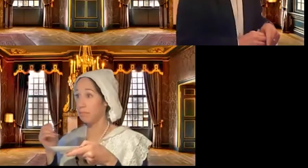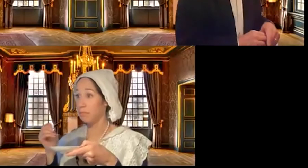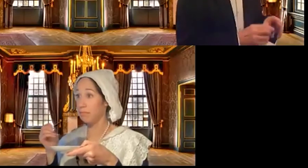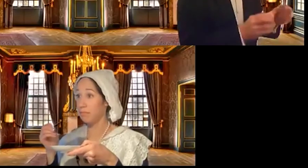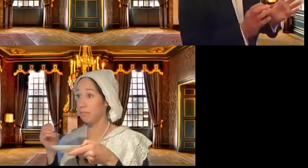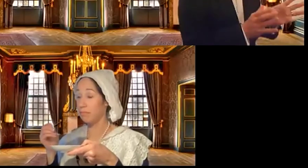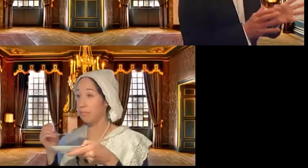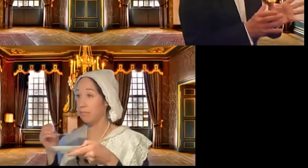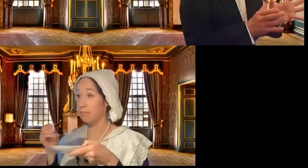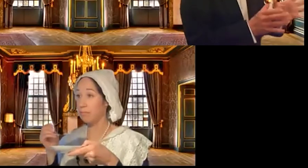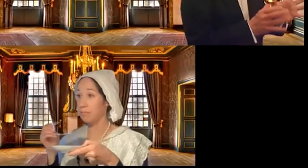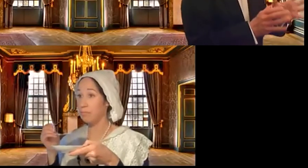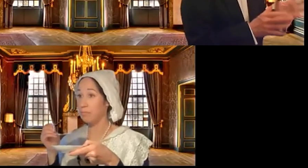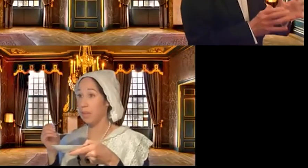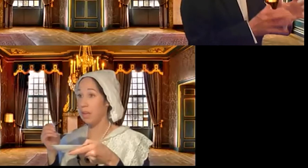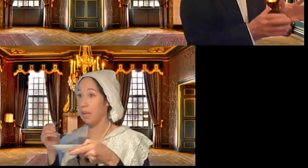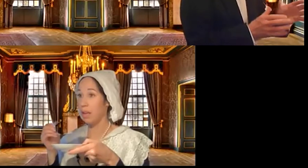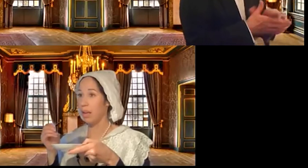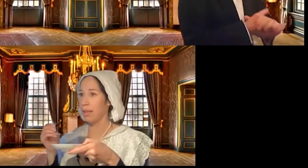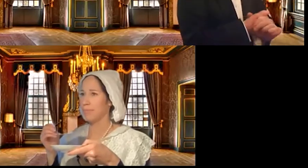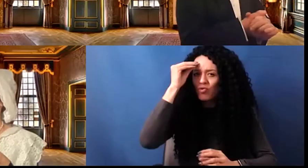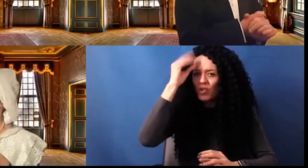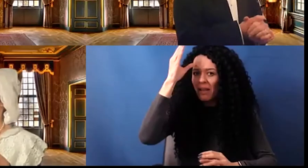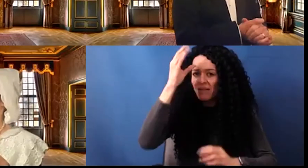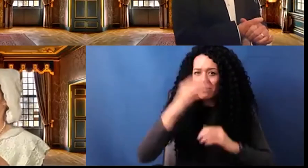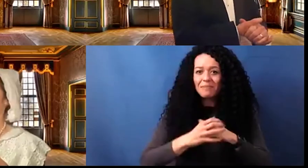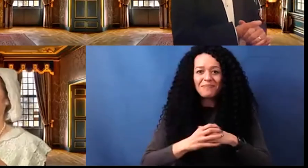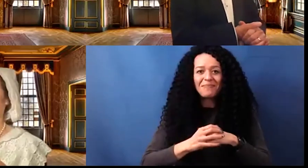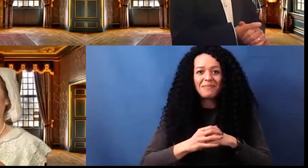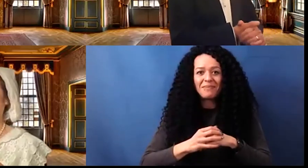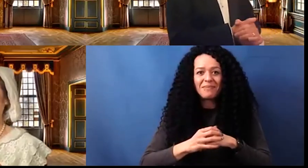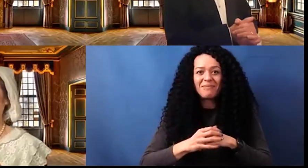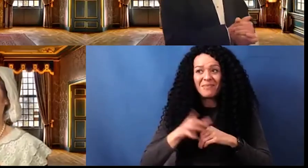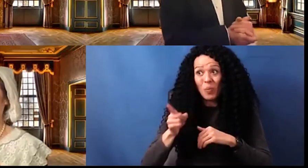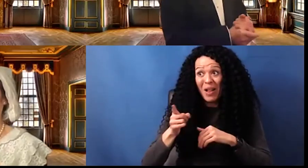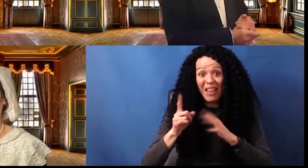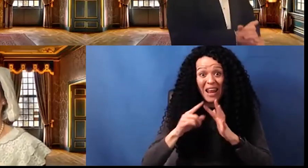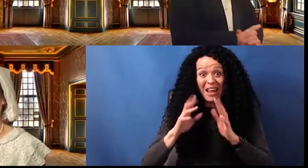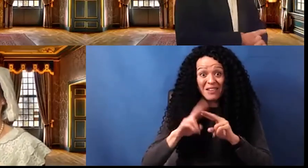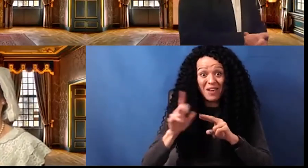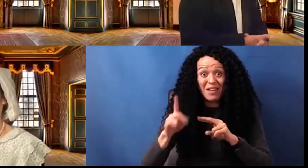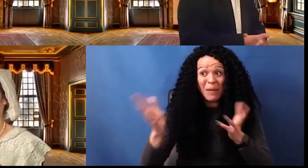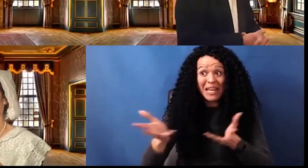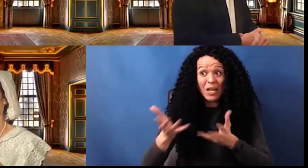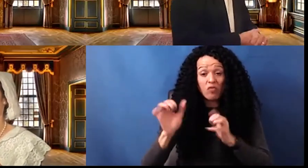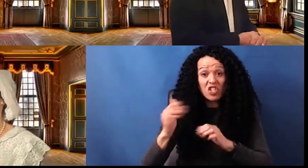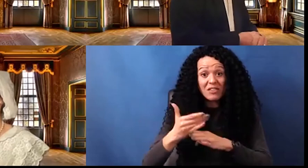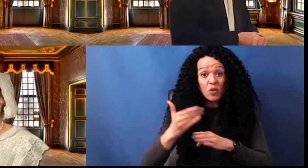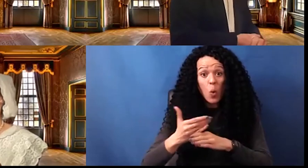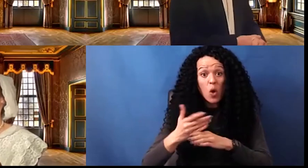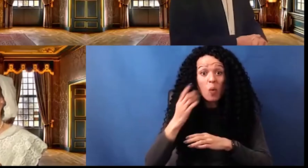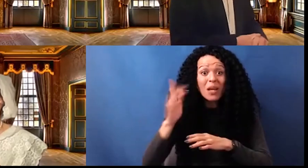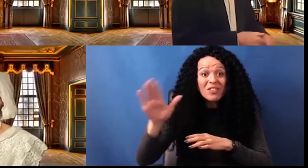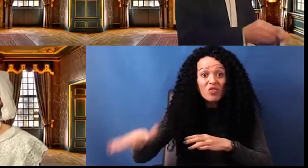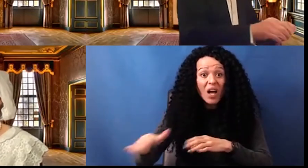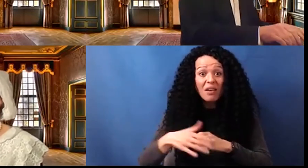as a composer of real genius. Well, she had encouraged his work when he was a child,